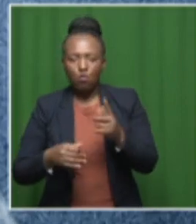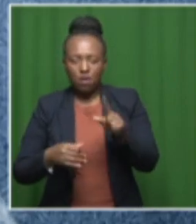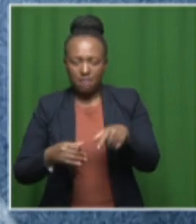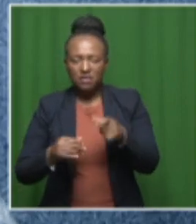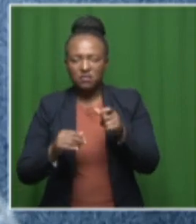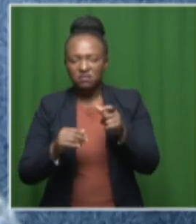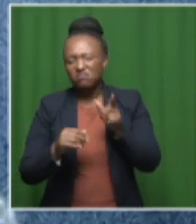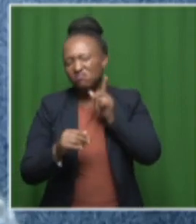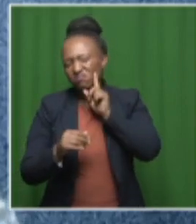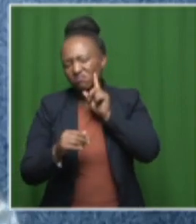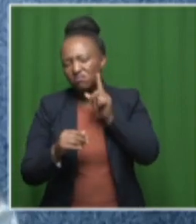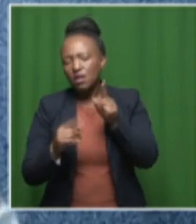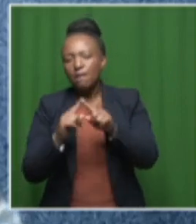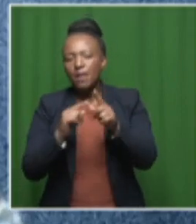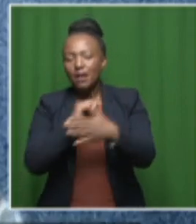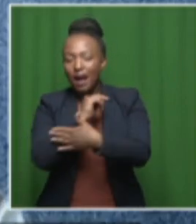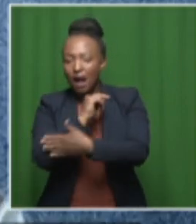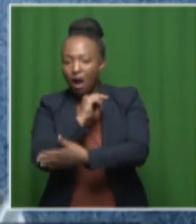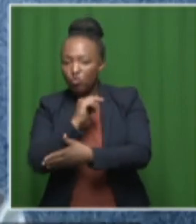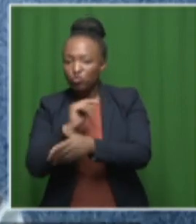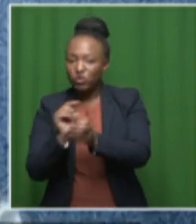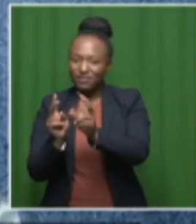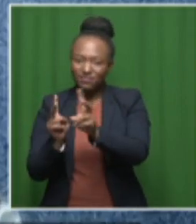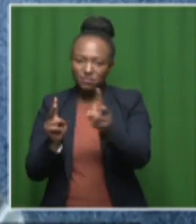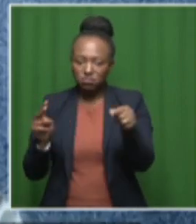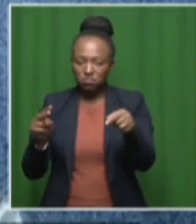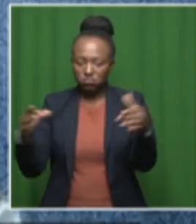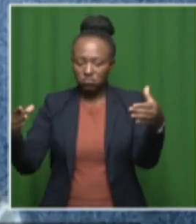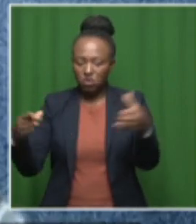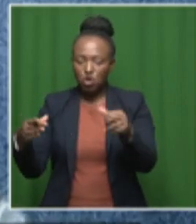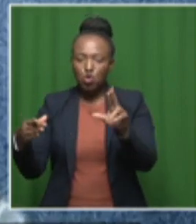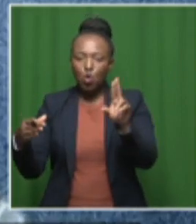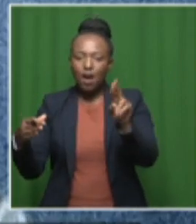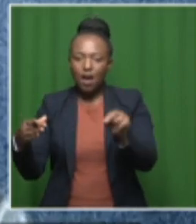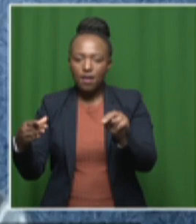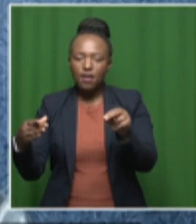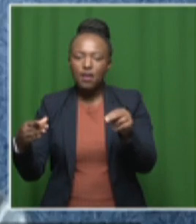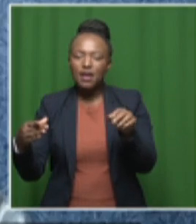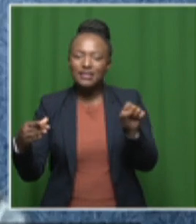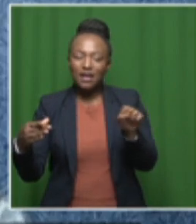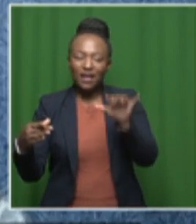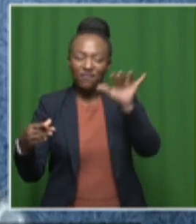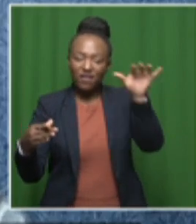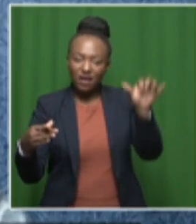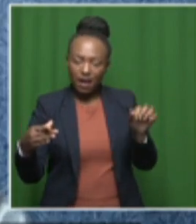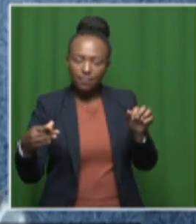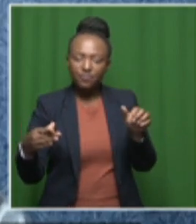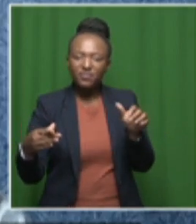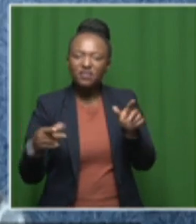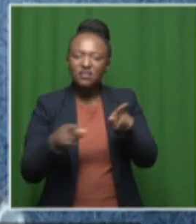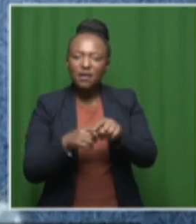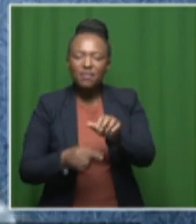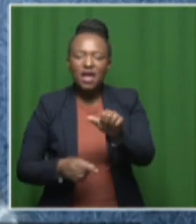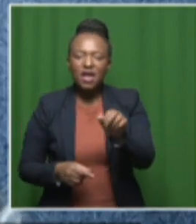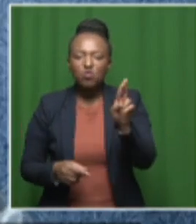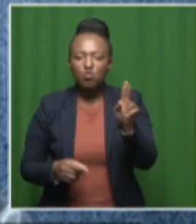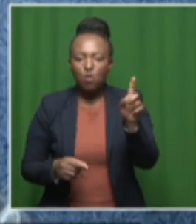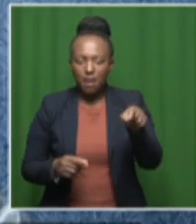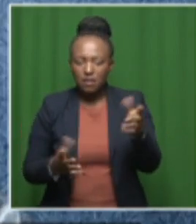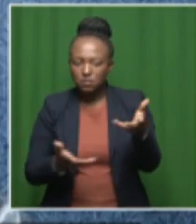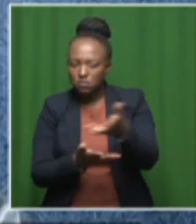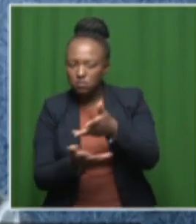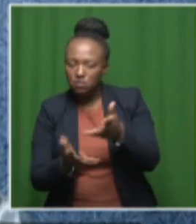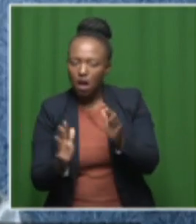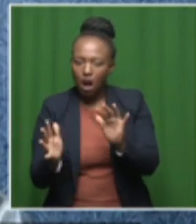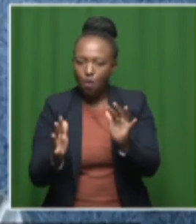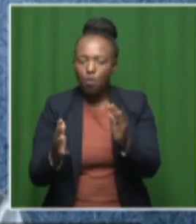but member states have to come together and agree on this. And South Africa and the African Union are pushing quite forcefully for that. As you can see,